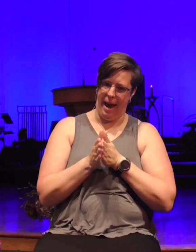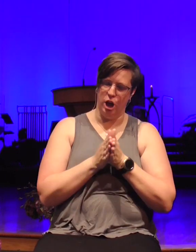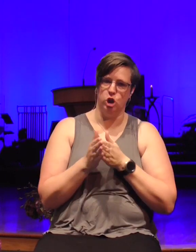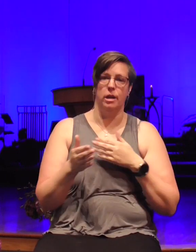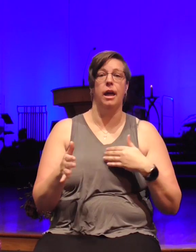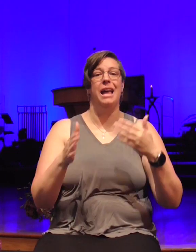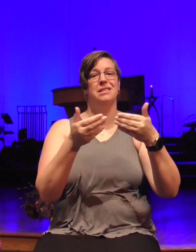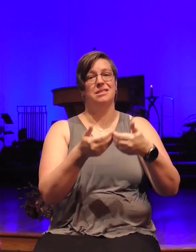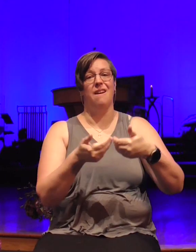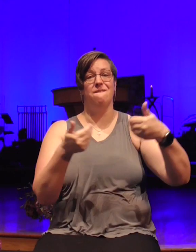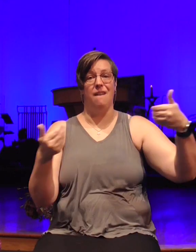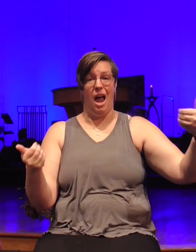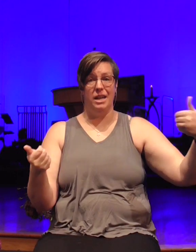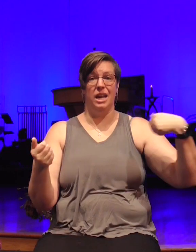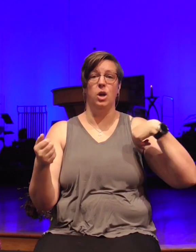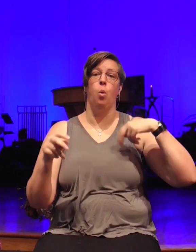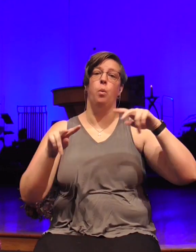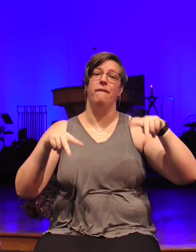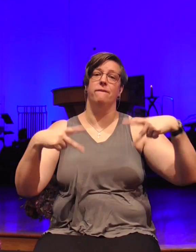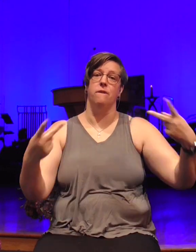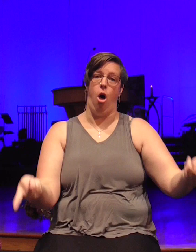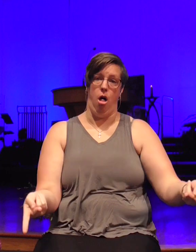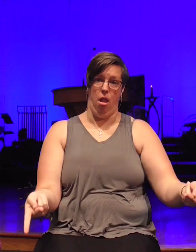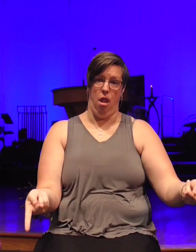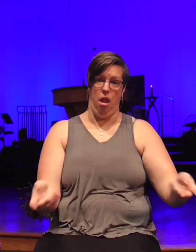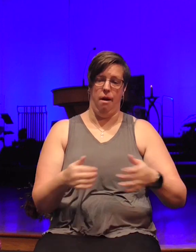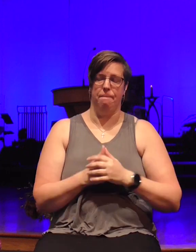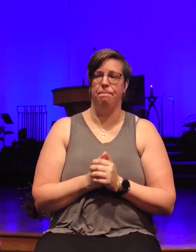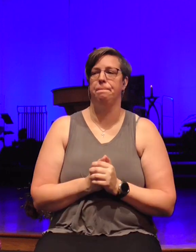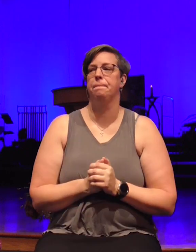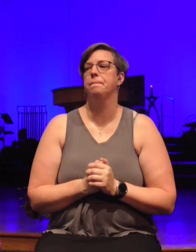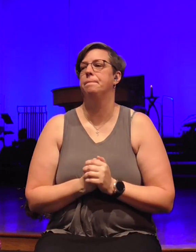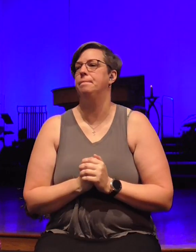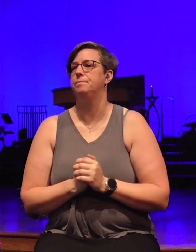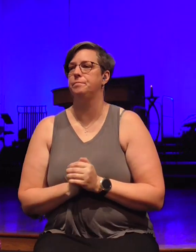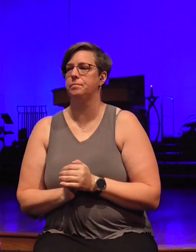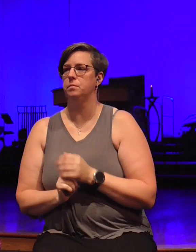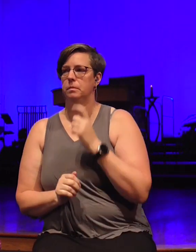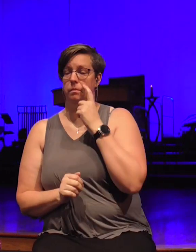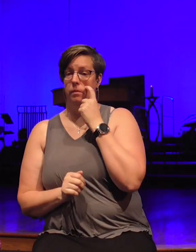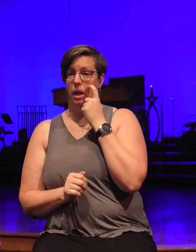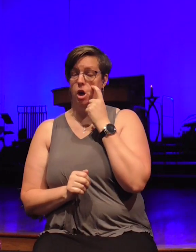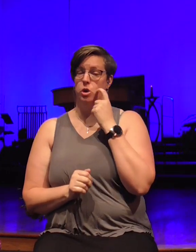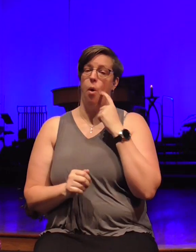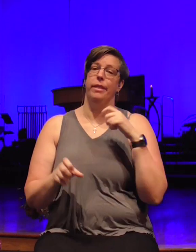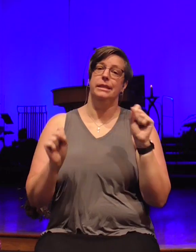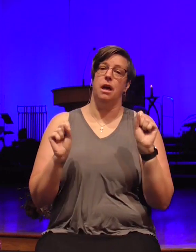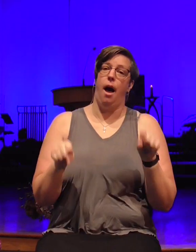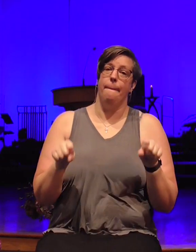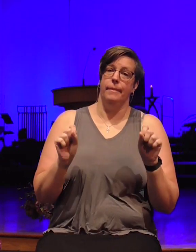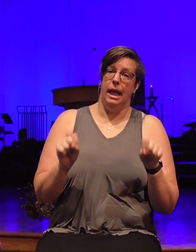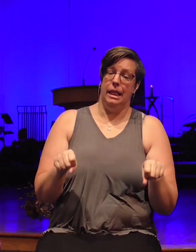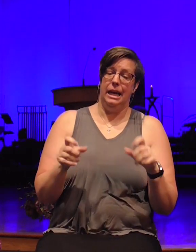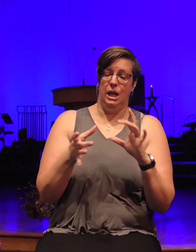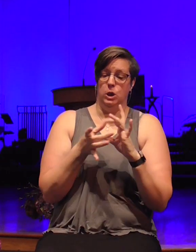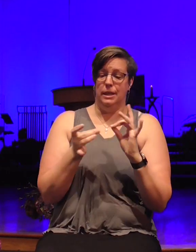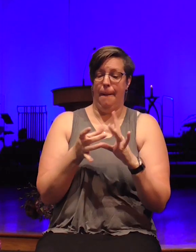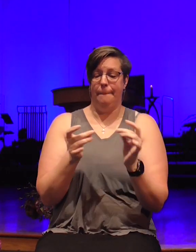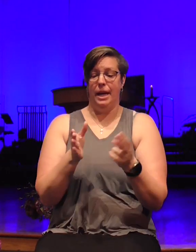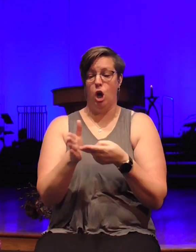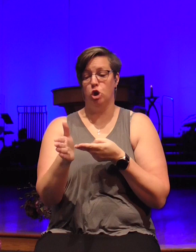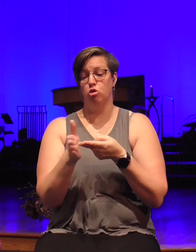we fall. Can I, this ability to speak truth to consequence